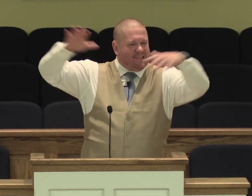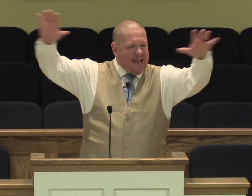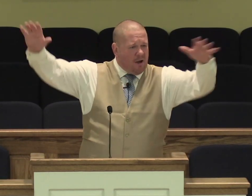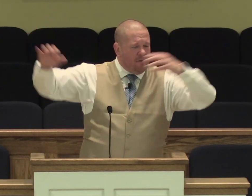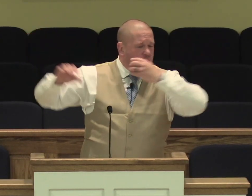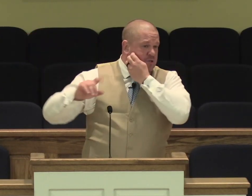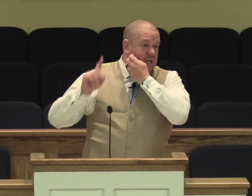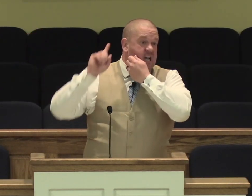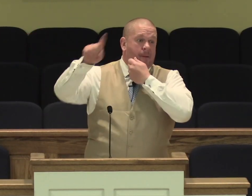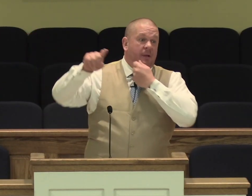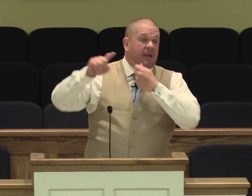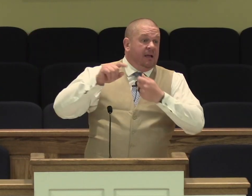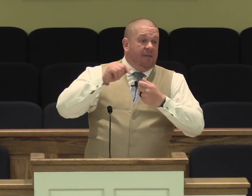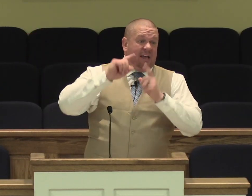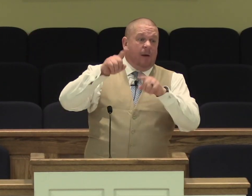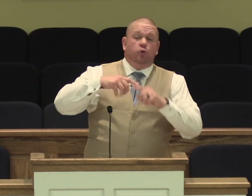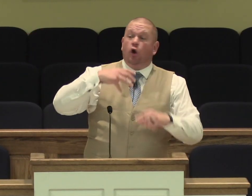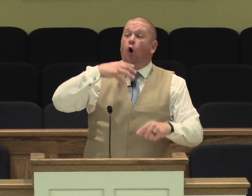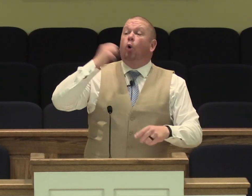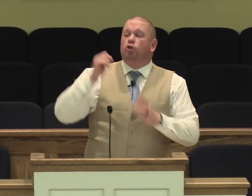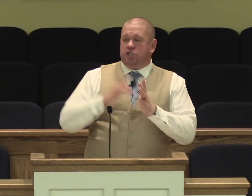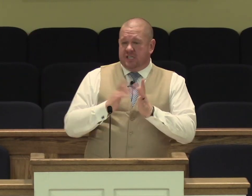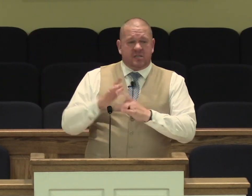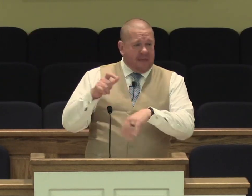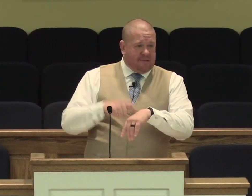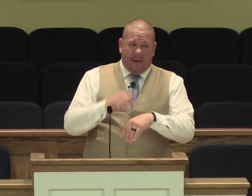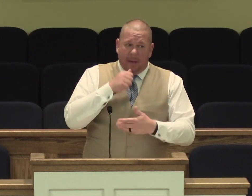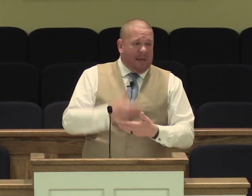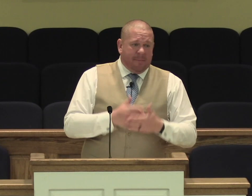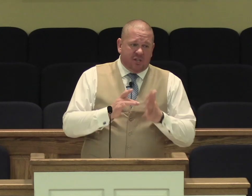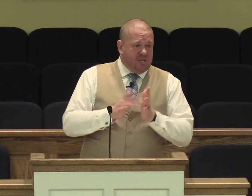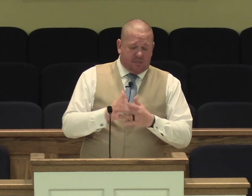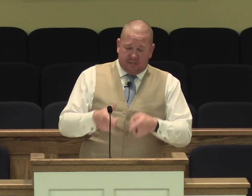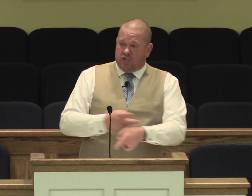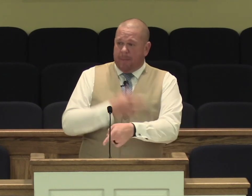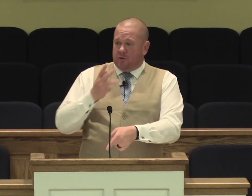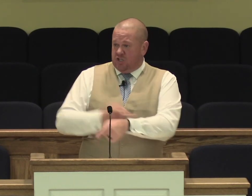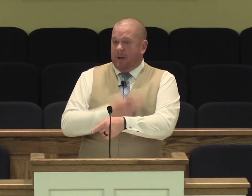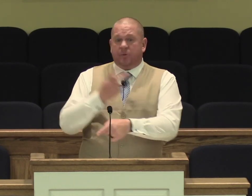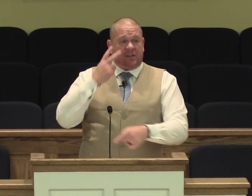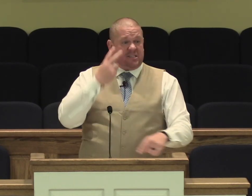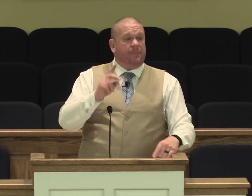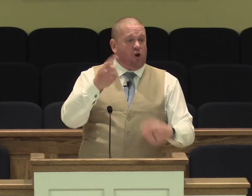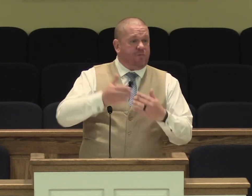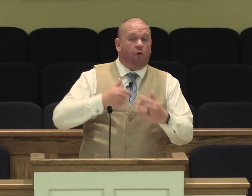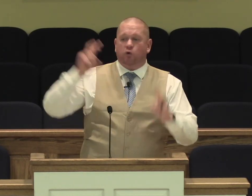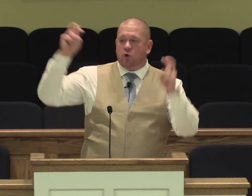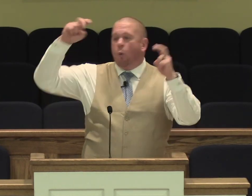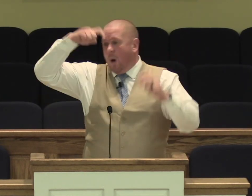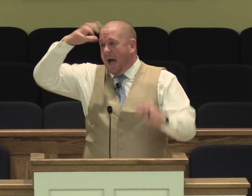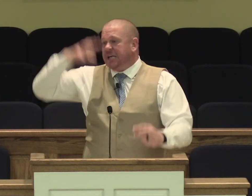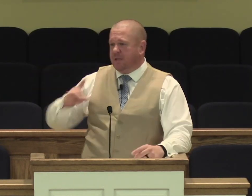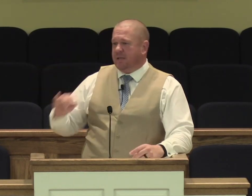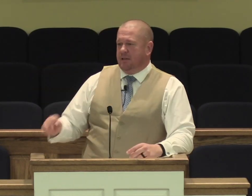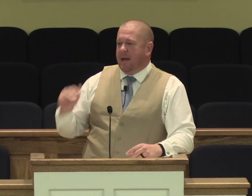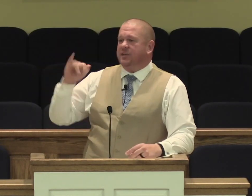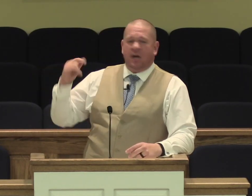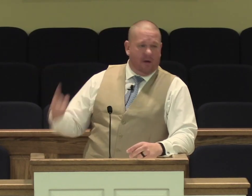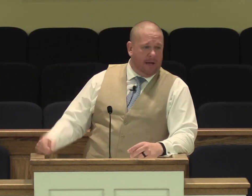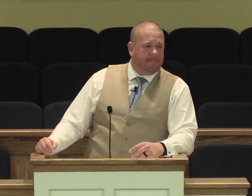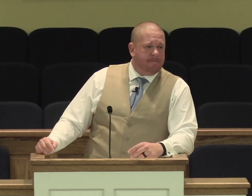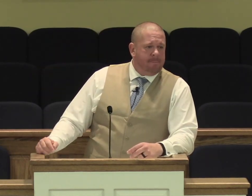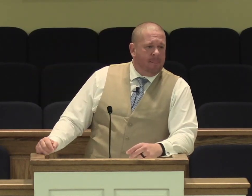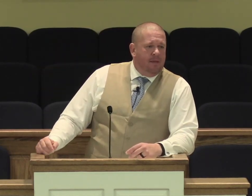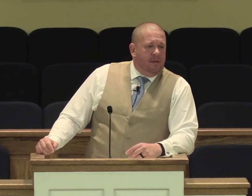were sent out. And of course they come to an older Jesus at that time, not baby Jesus, as the shepherds. The shepherds got to see him first before those wise men did, the